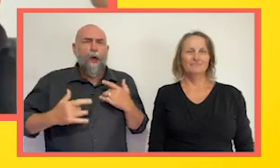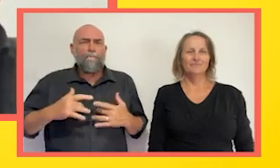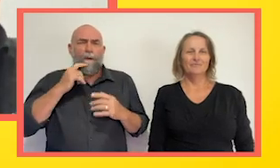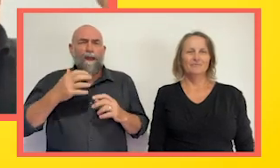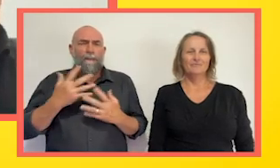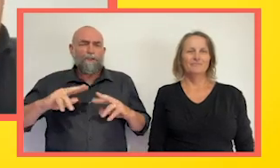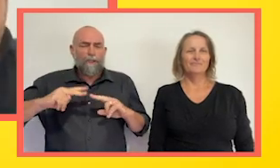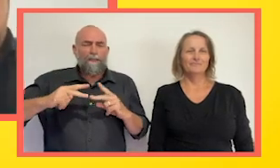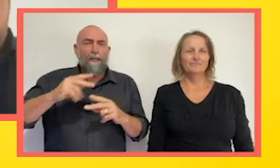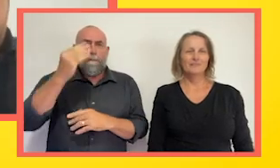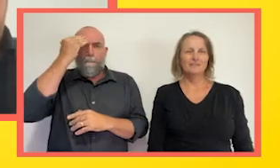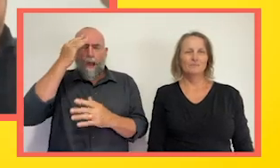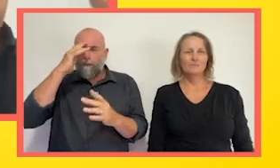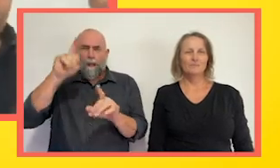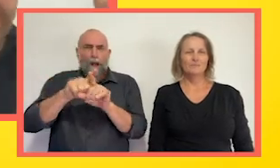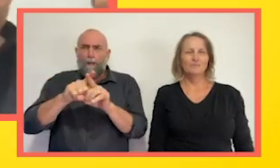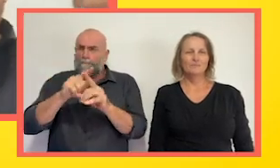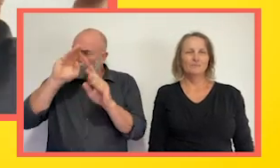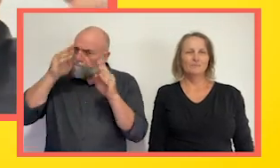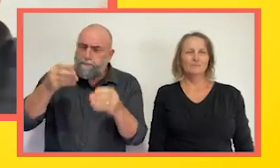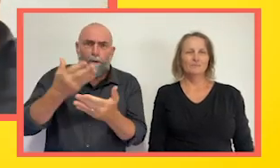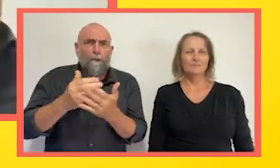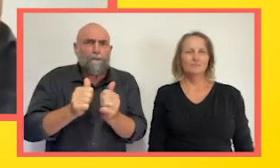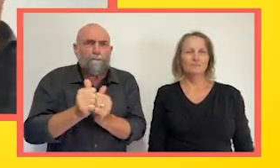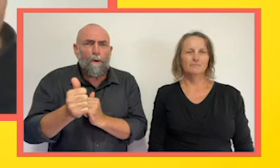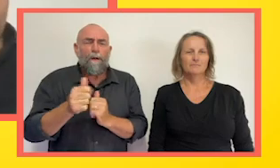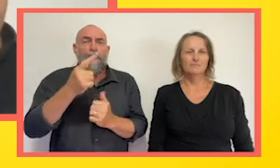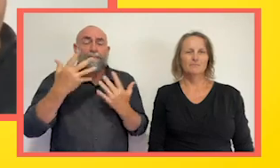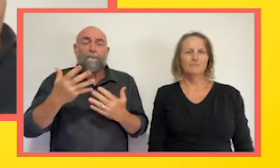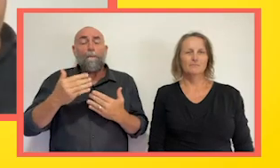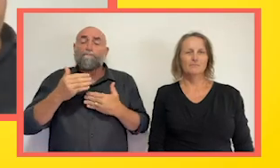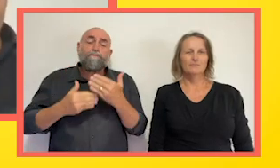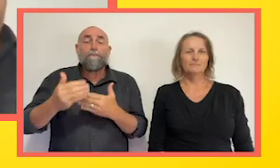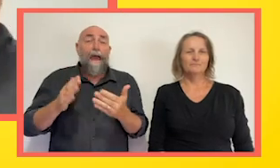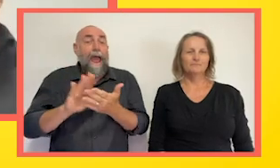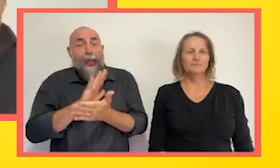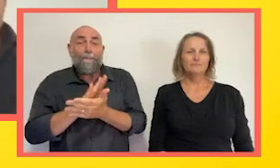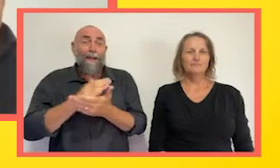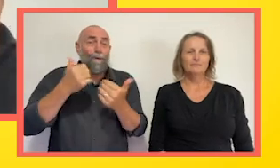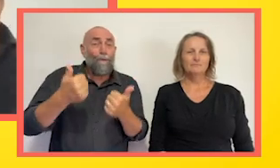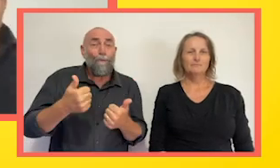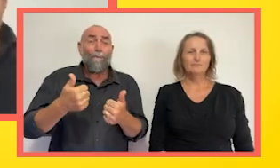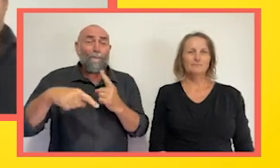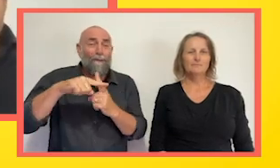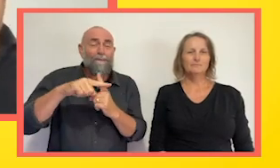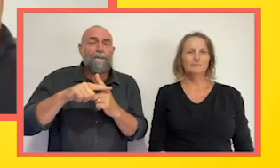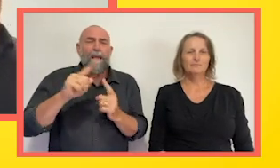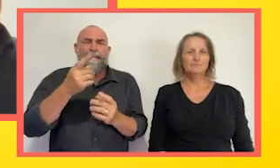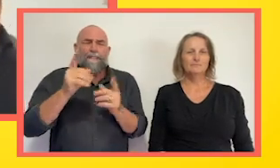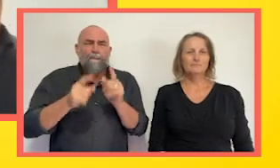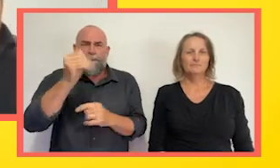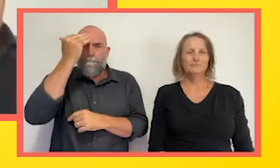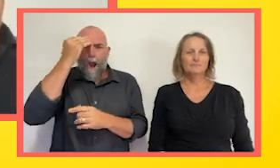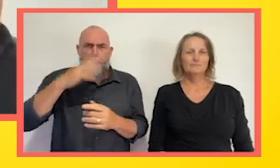agitation that you give to sport changes. So whether you're going through periods that you're happy, are you a better player? Sometimes you need that real